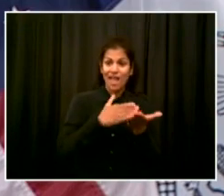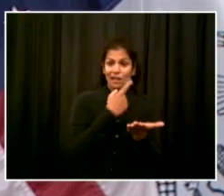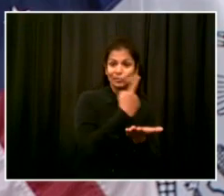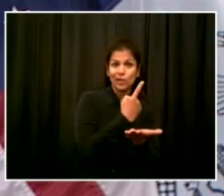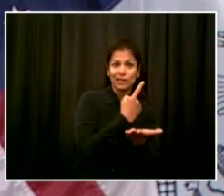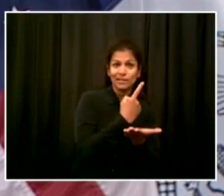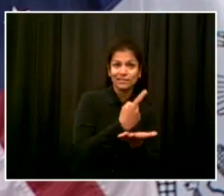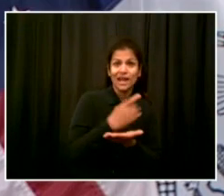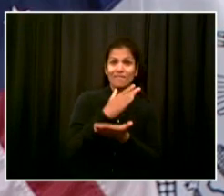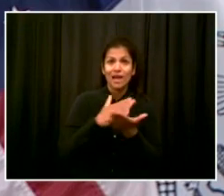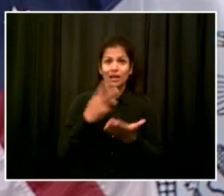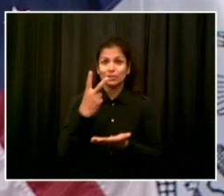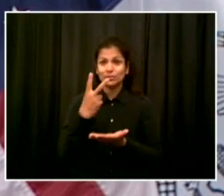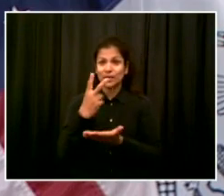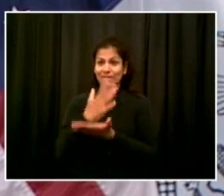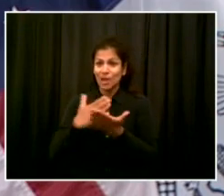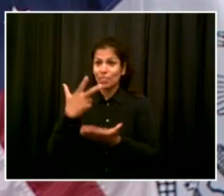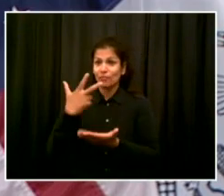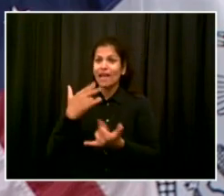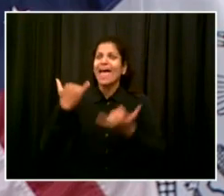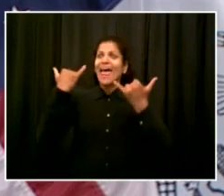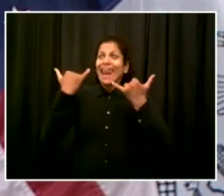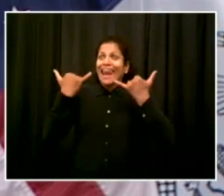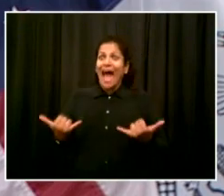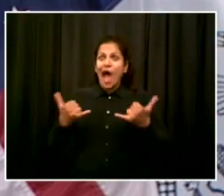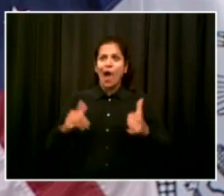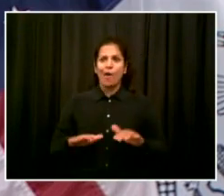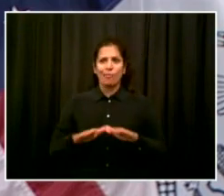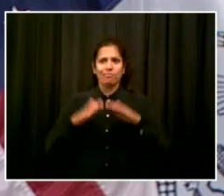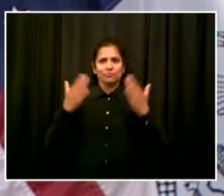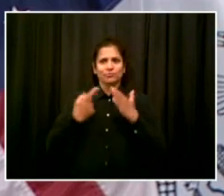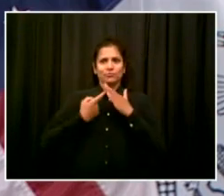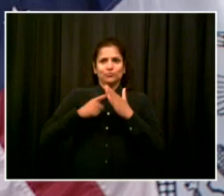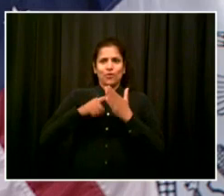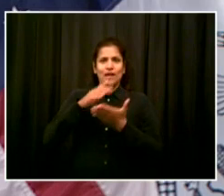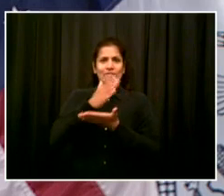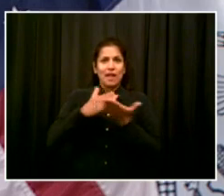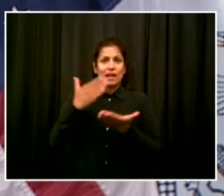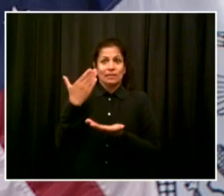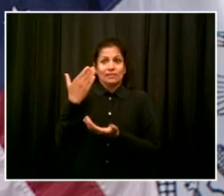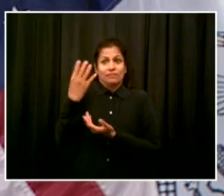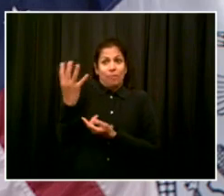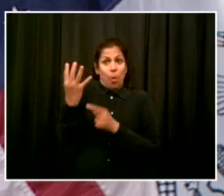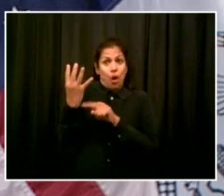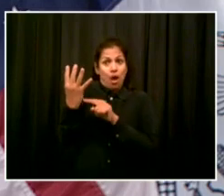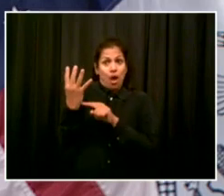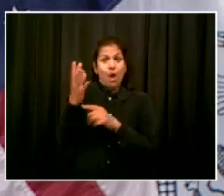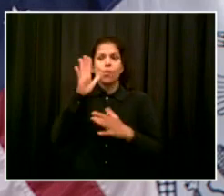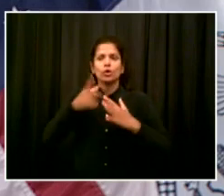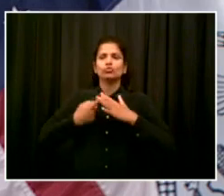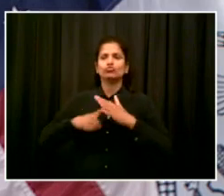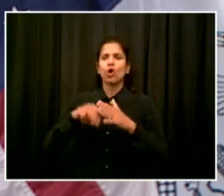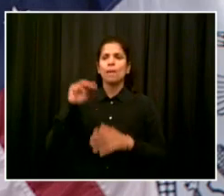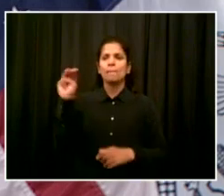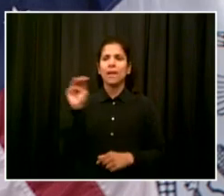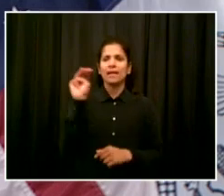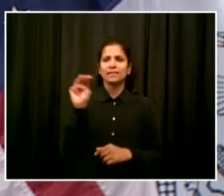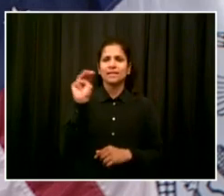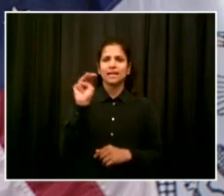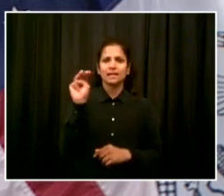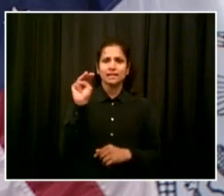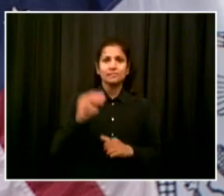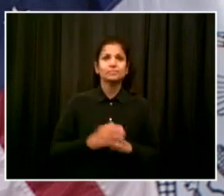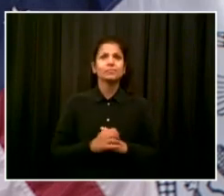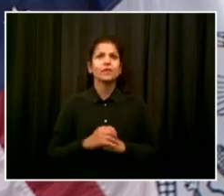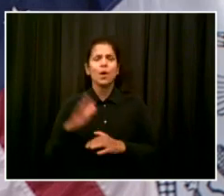good news is we are on track for Monday for phase 4 with some specific approaches and modifications, but I'll talk about that